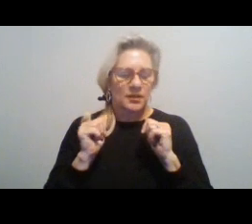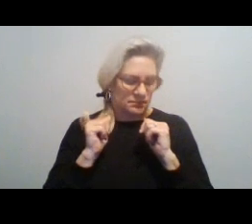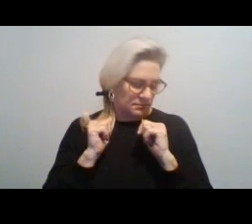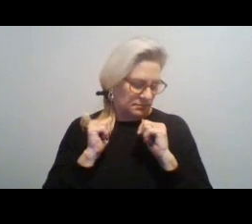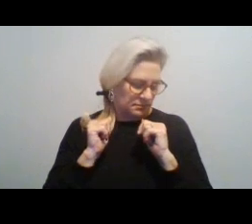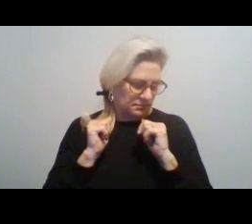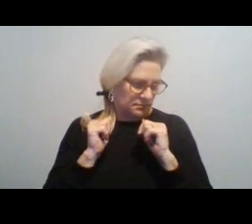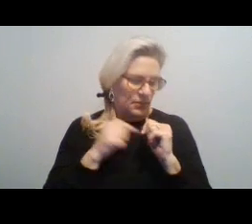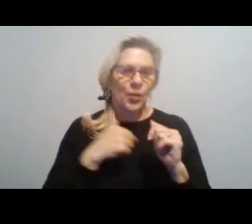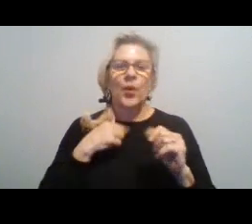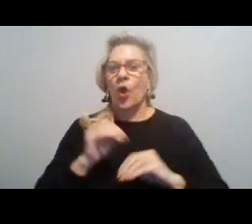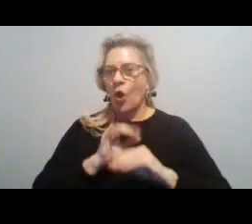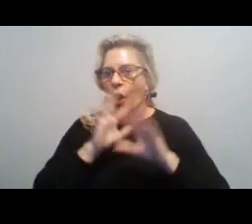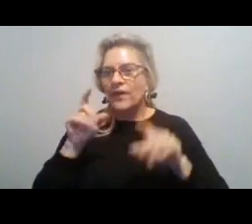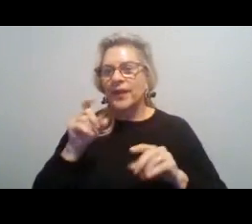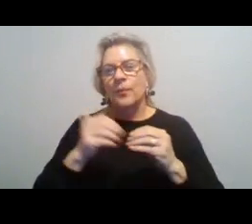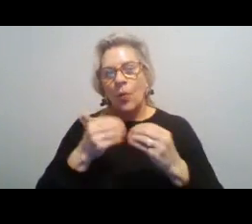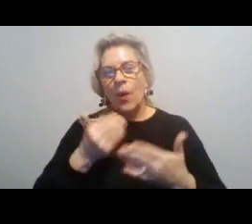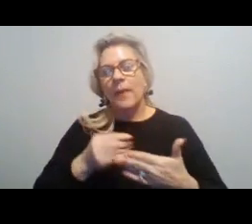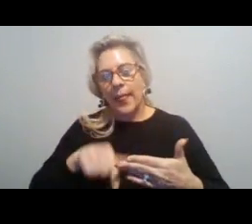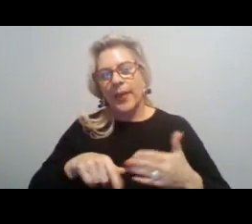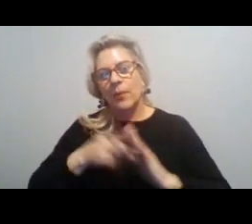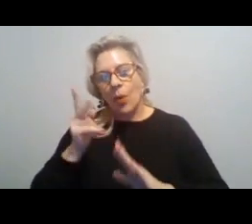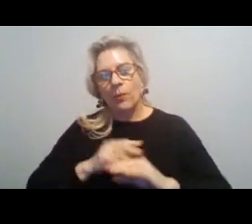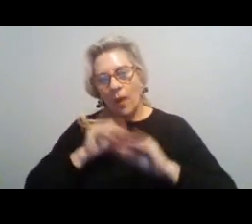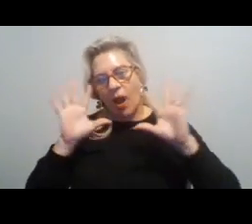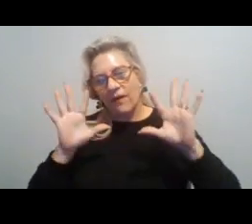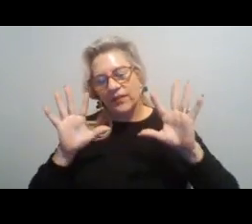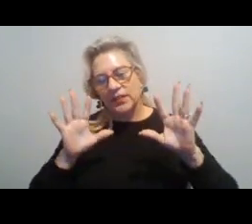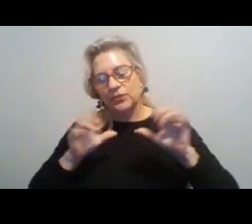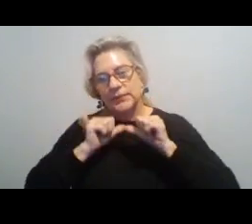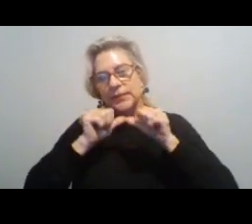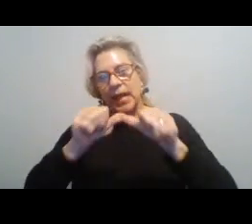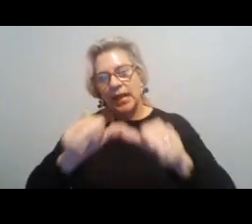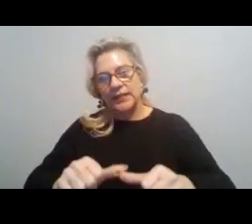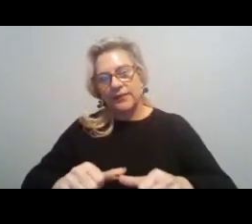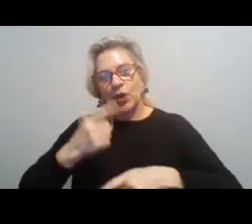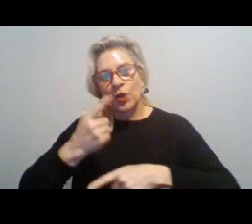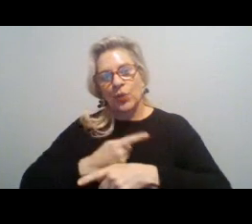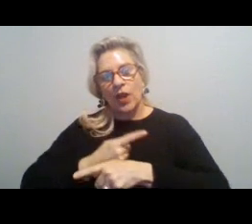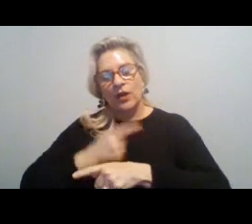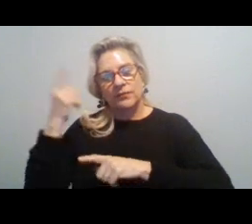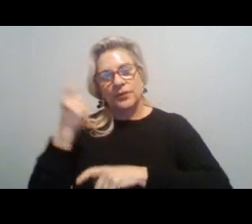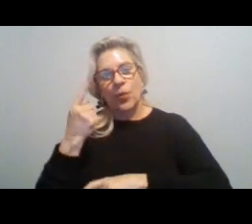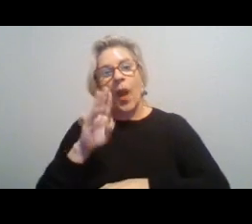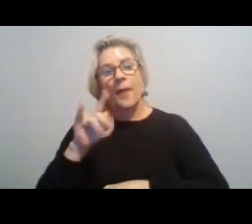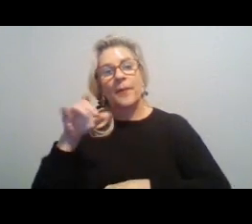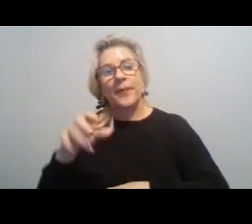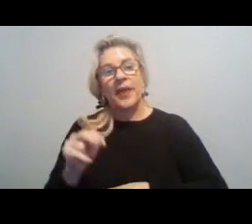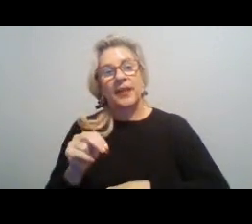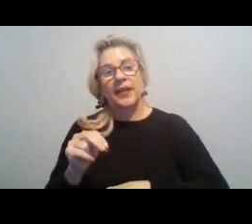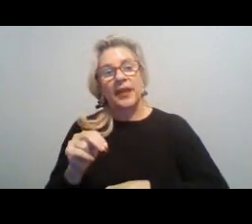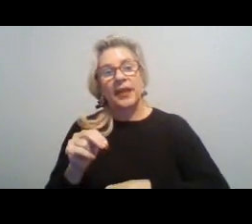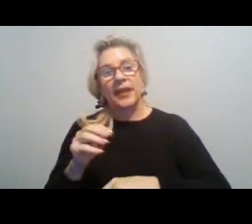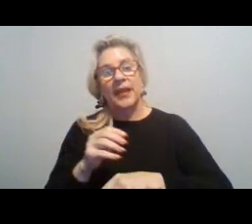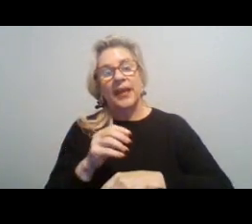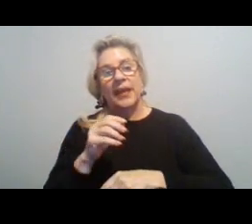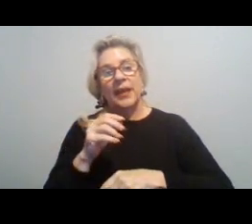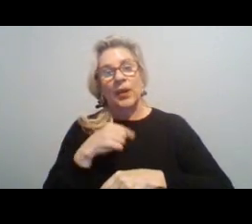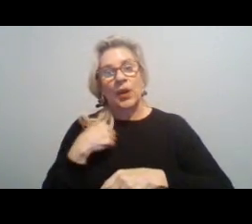we obviously need more money in this program on a sustainable, regular basis, and the $1 billion per year that's in our annual report as a